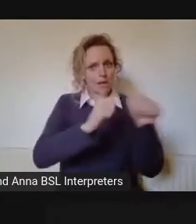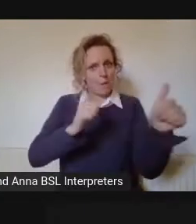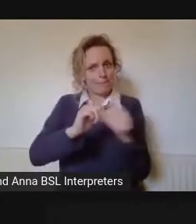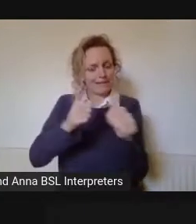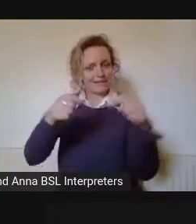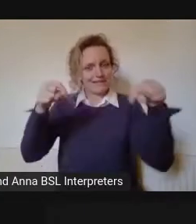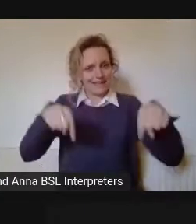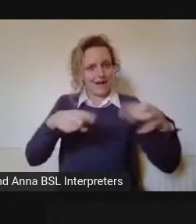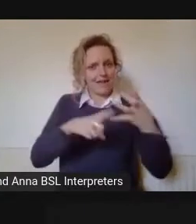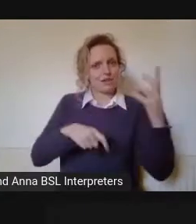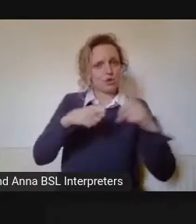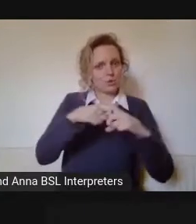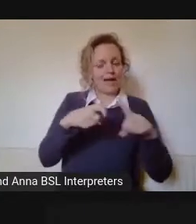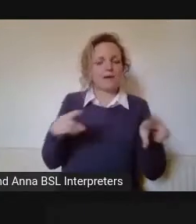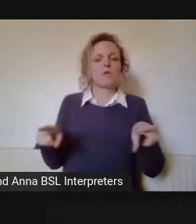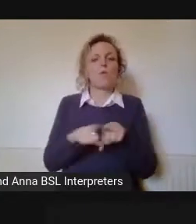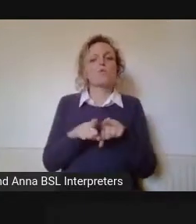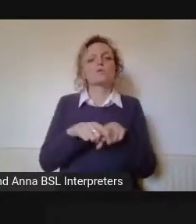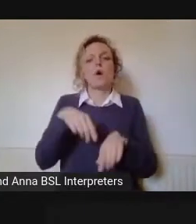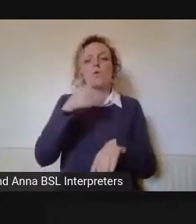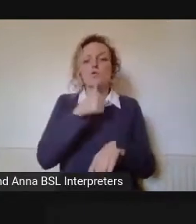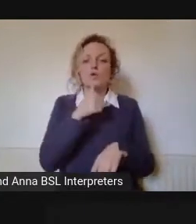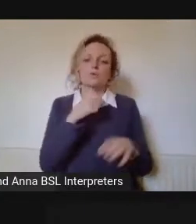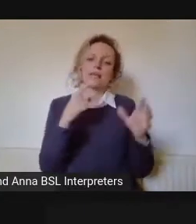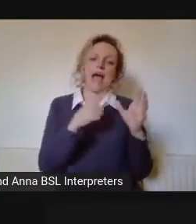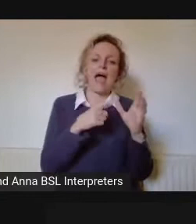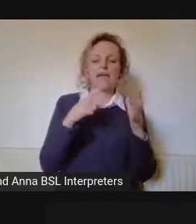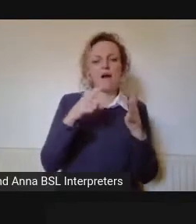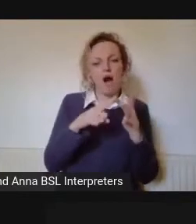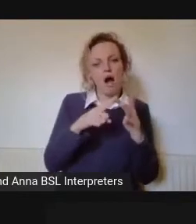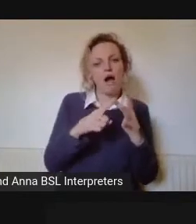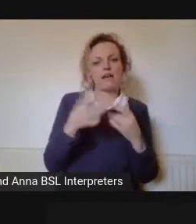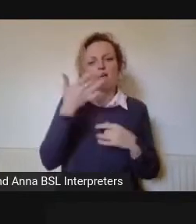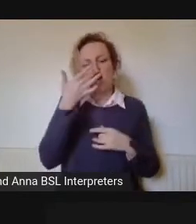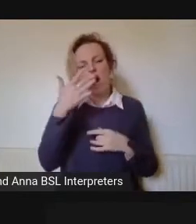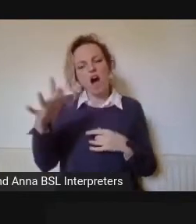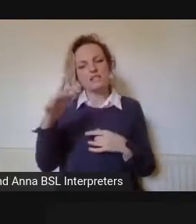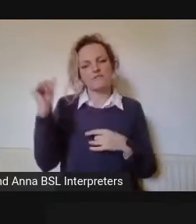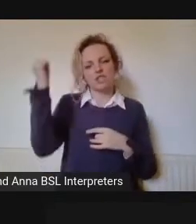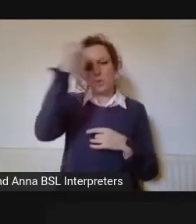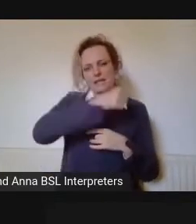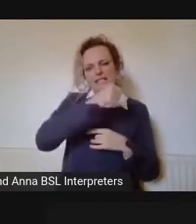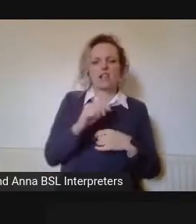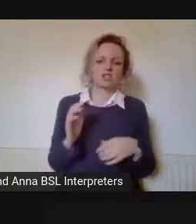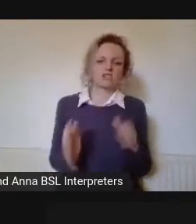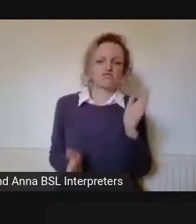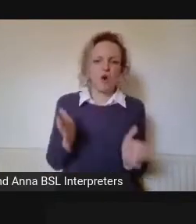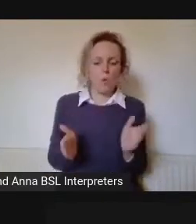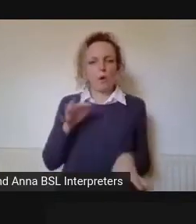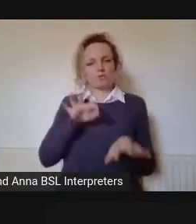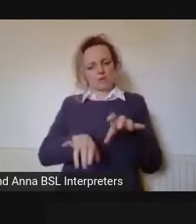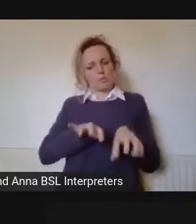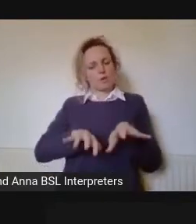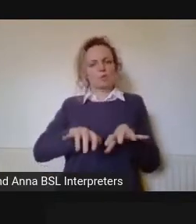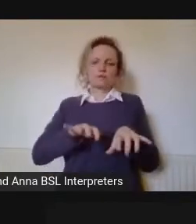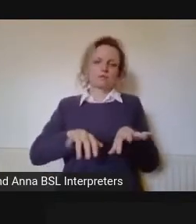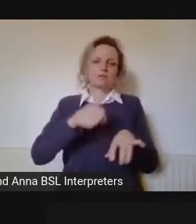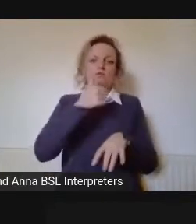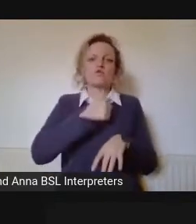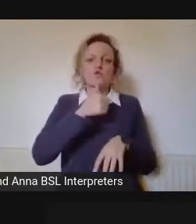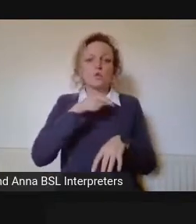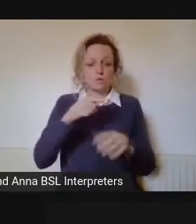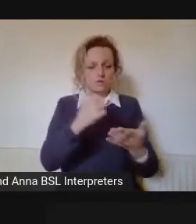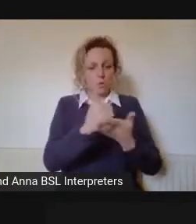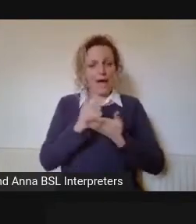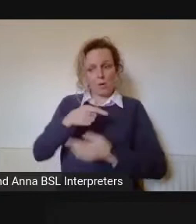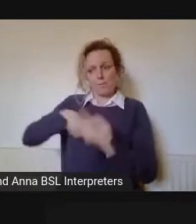and simply trying to make apparent to corporations themselves, people within those corporations didn't know what they owned, and they don't know what value that land